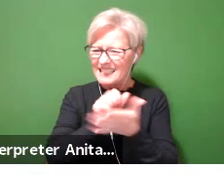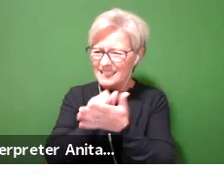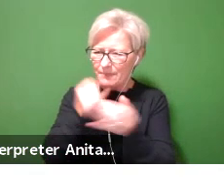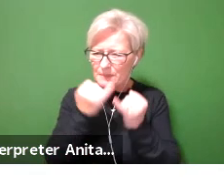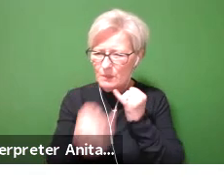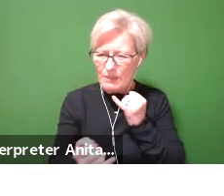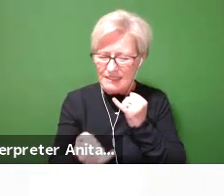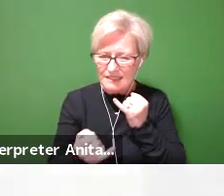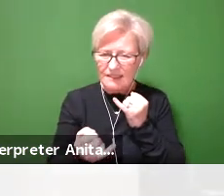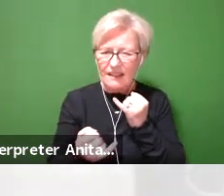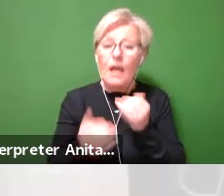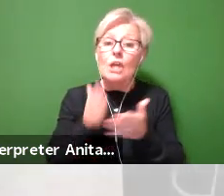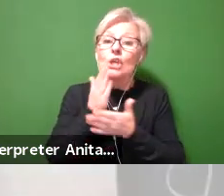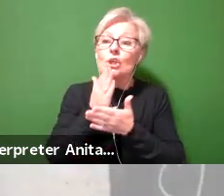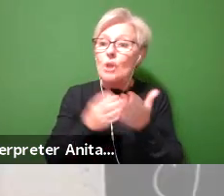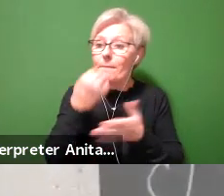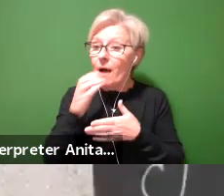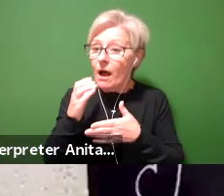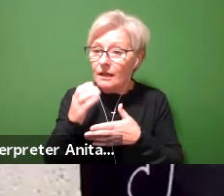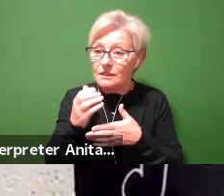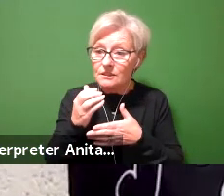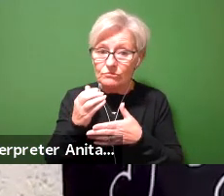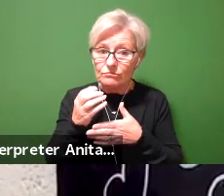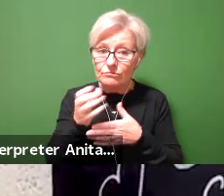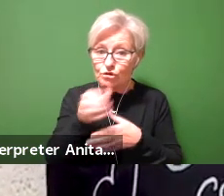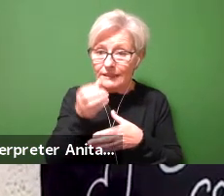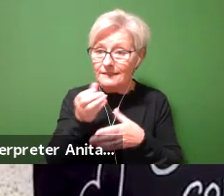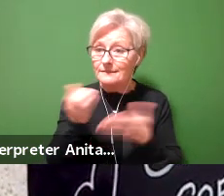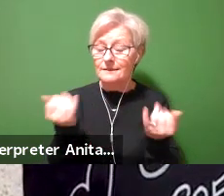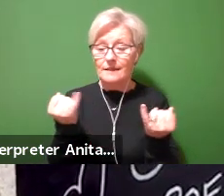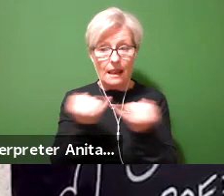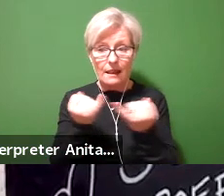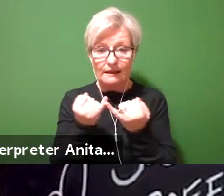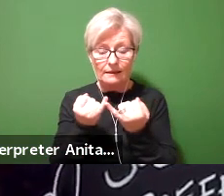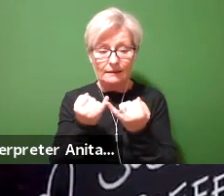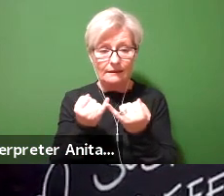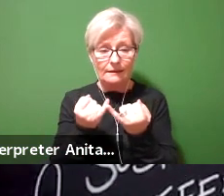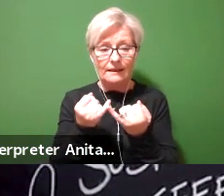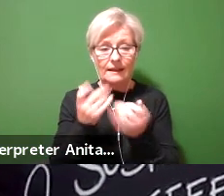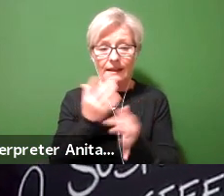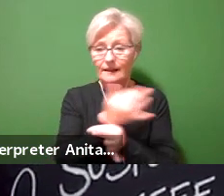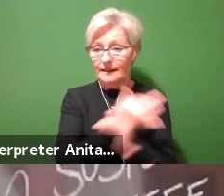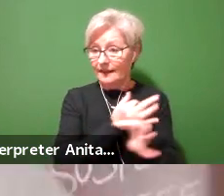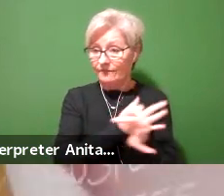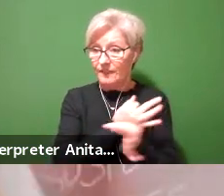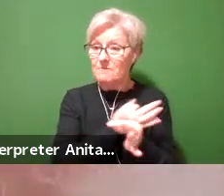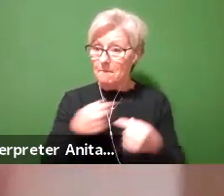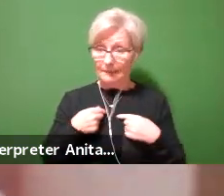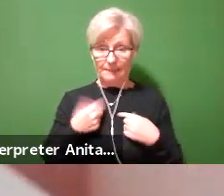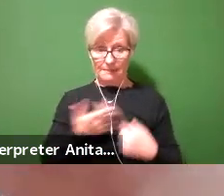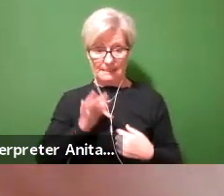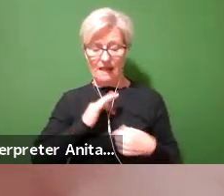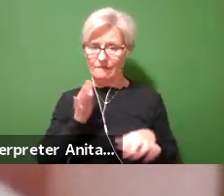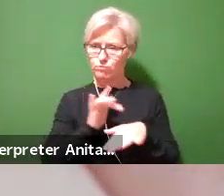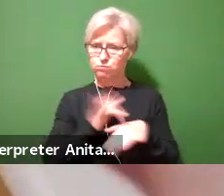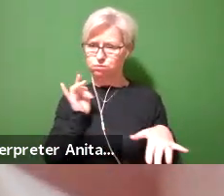for some people. And the effects of caffeine last a long time. I myself are very sensitive to caffeine.